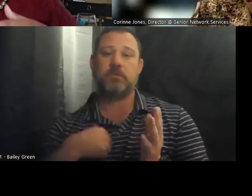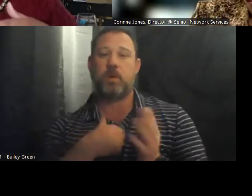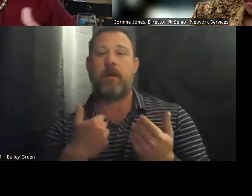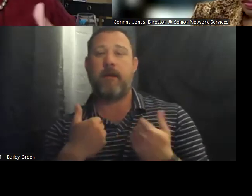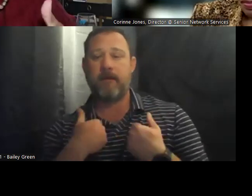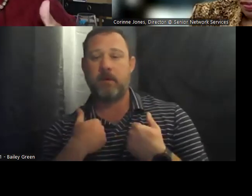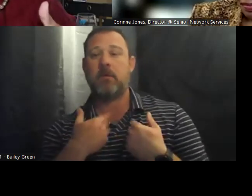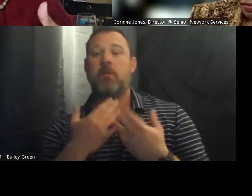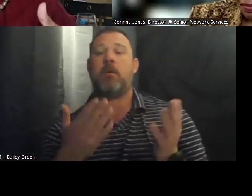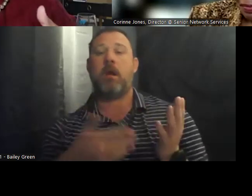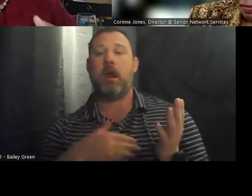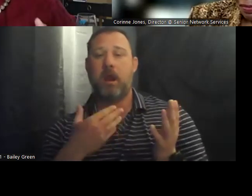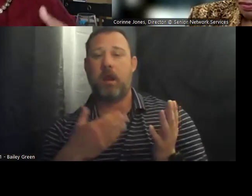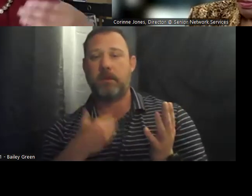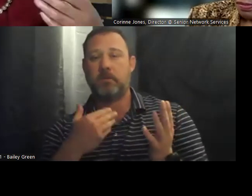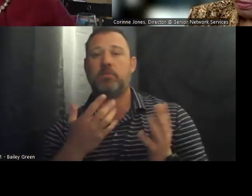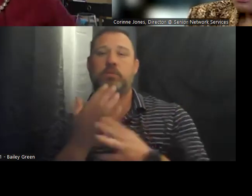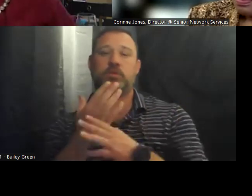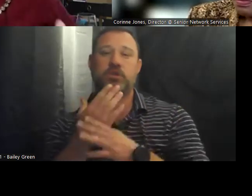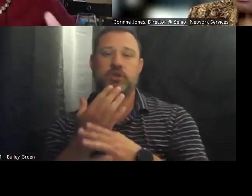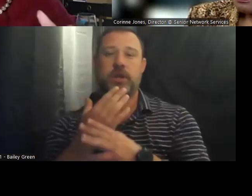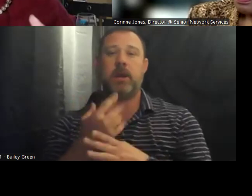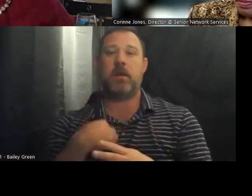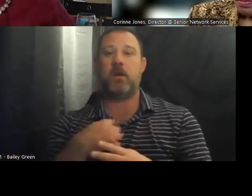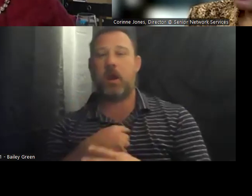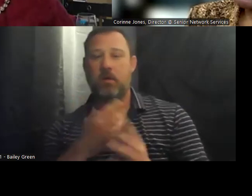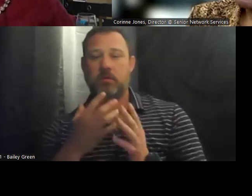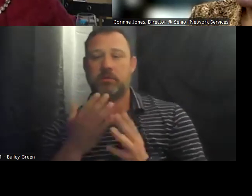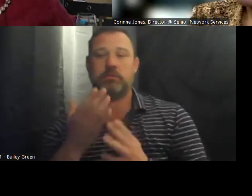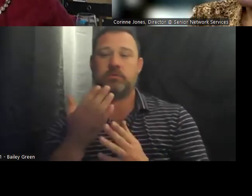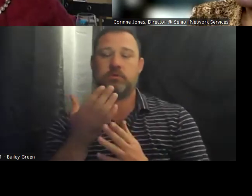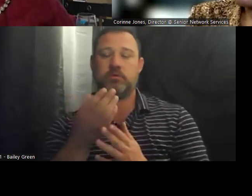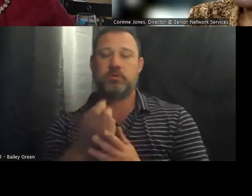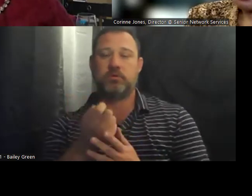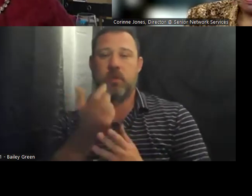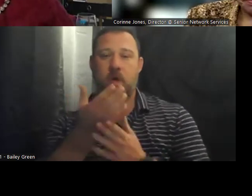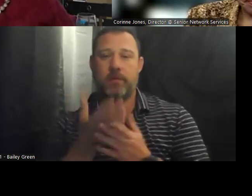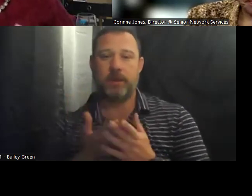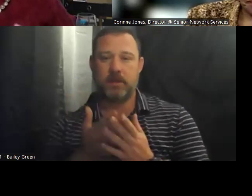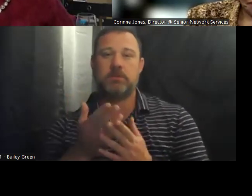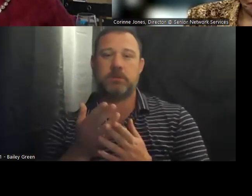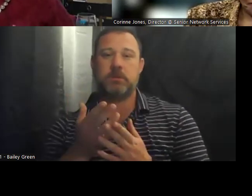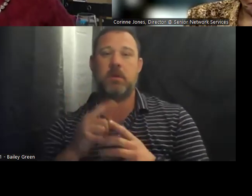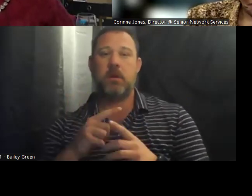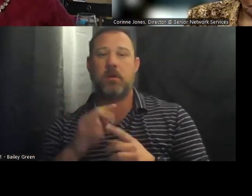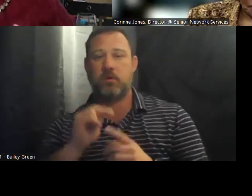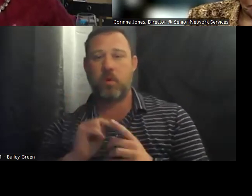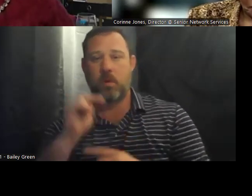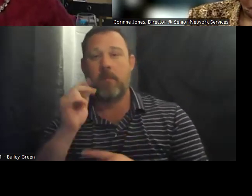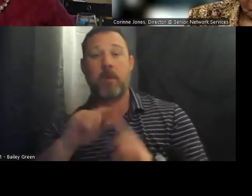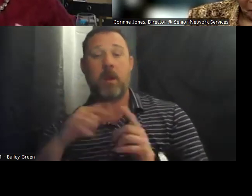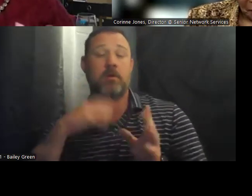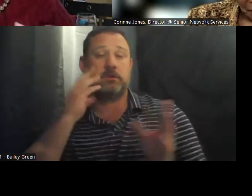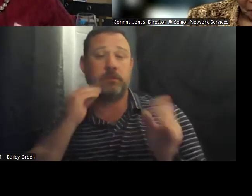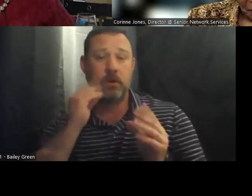We're happy to, share our little bit. It's just a small piece of the puzzle up north here. But our experience and our